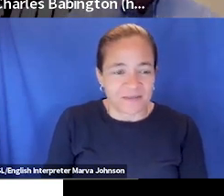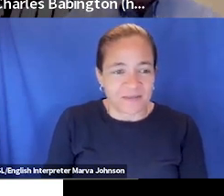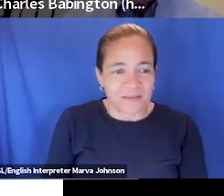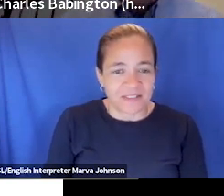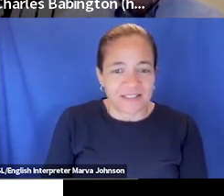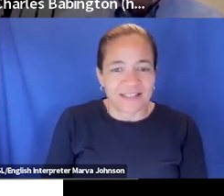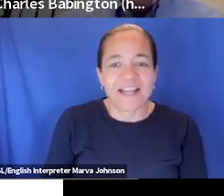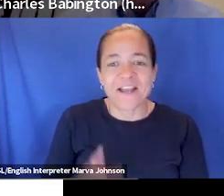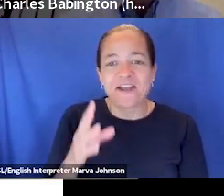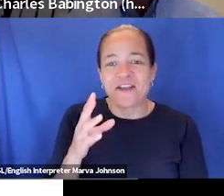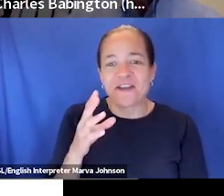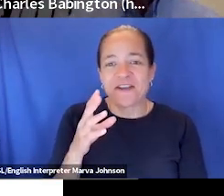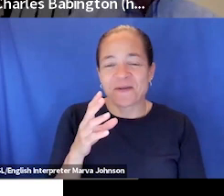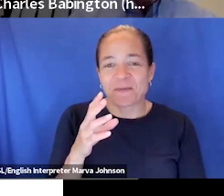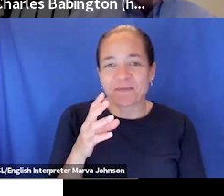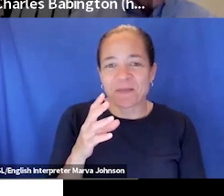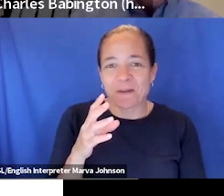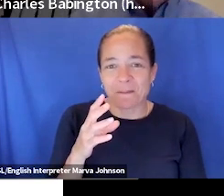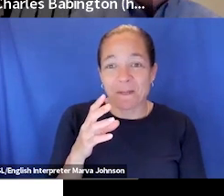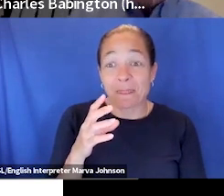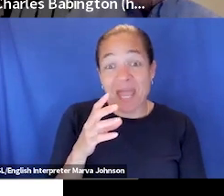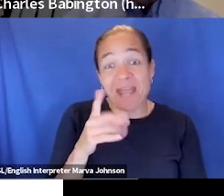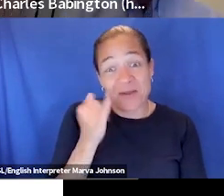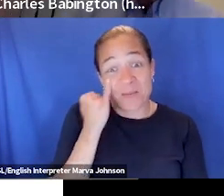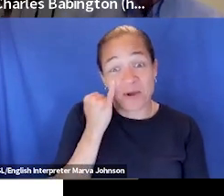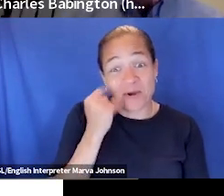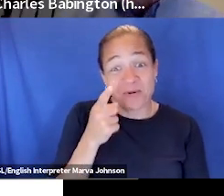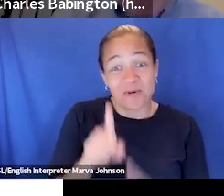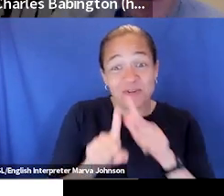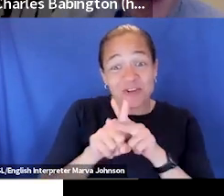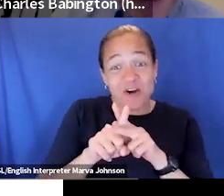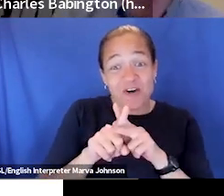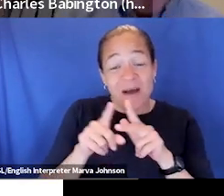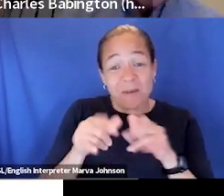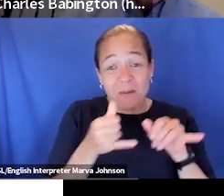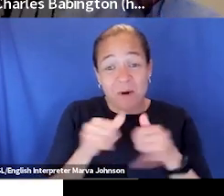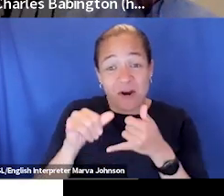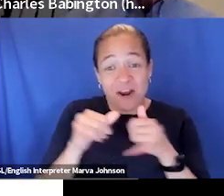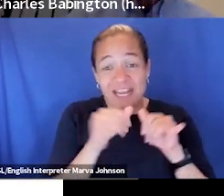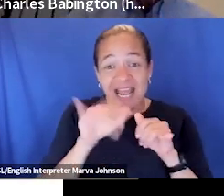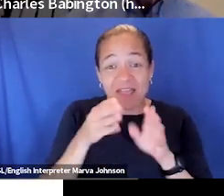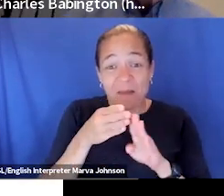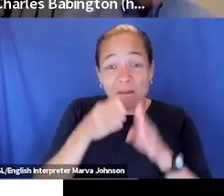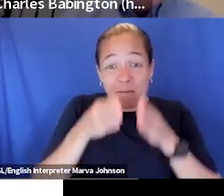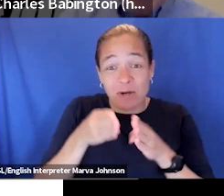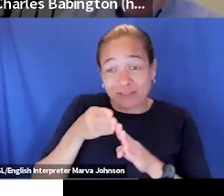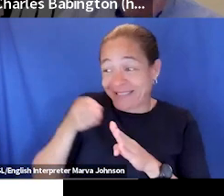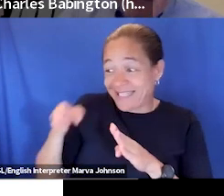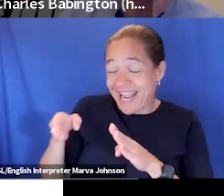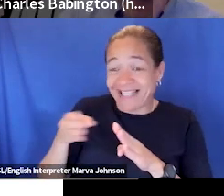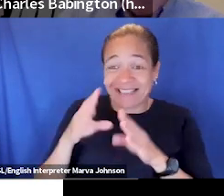And I say, to use our test, suppose you were at a dinner party and the person next to you said this out loud, or said, so I think